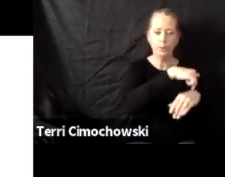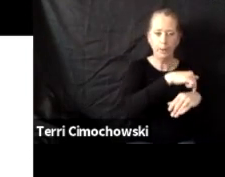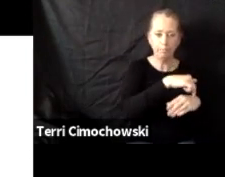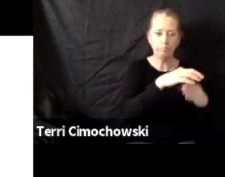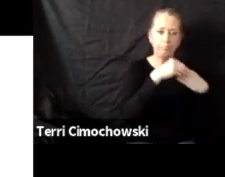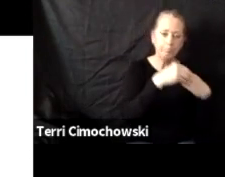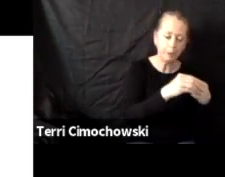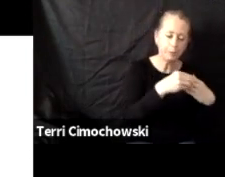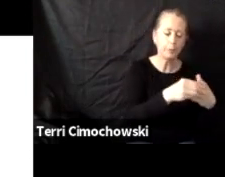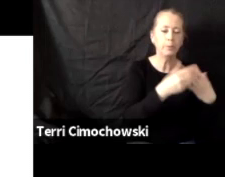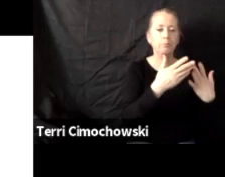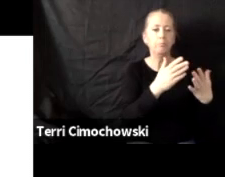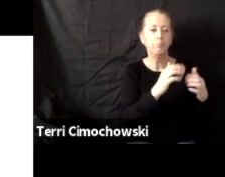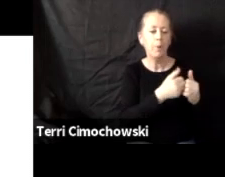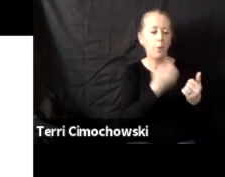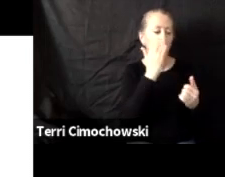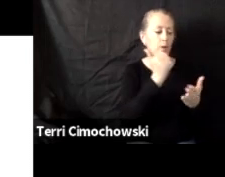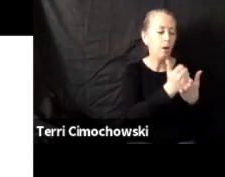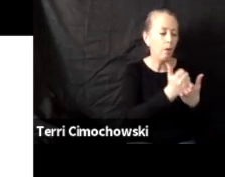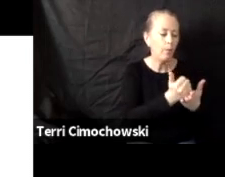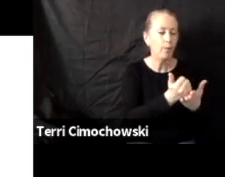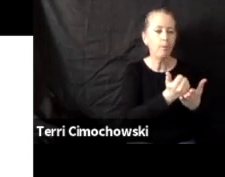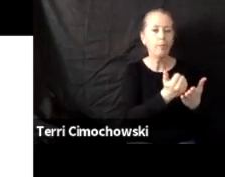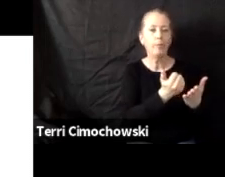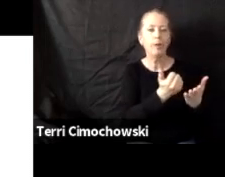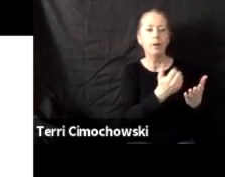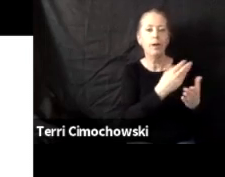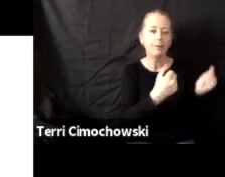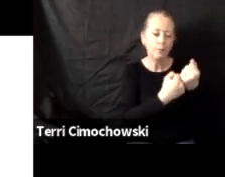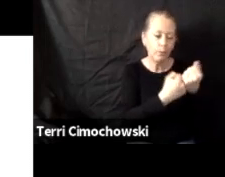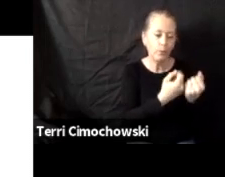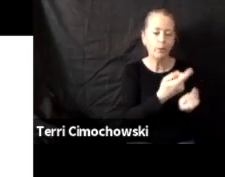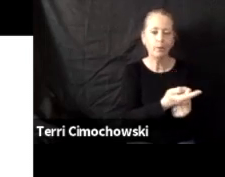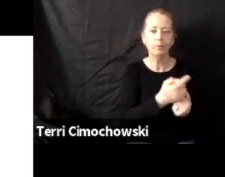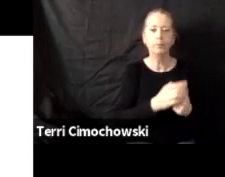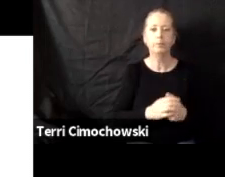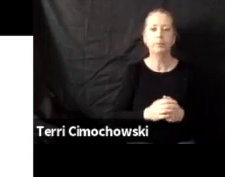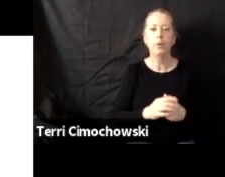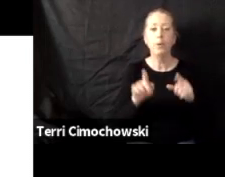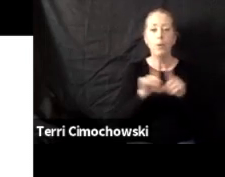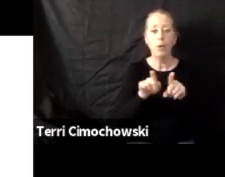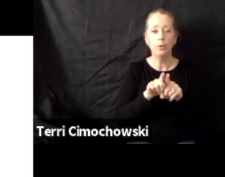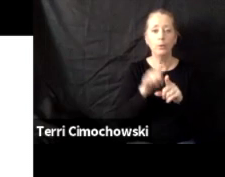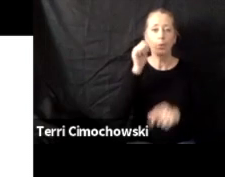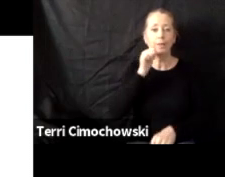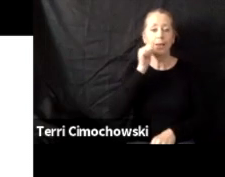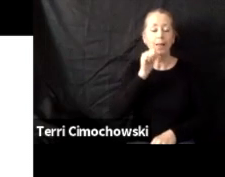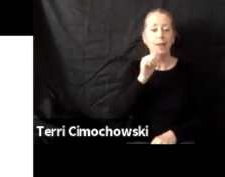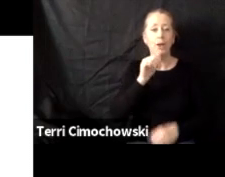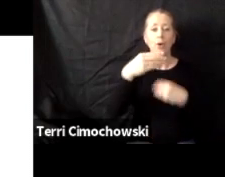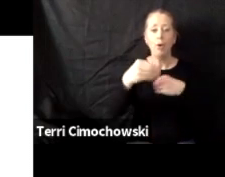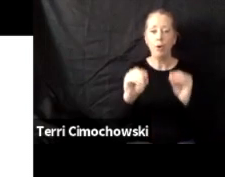that really helps students where they're at and supports students where they're at? There will also be daily office hours. So